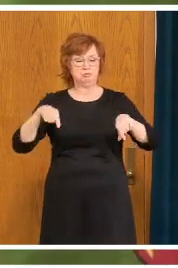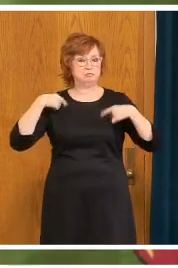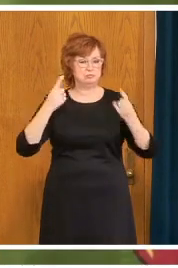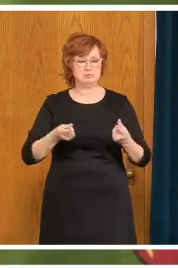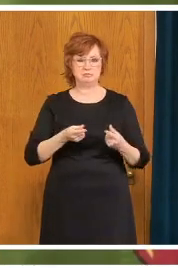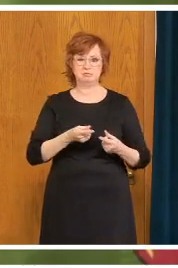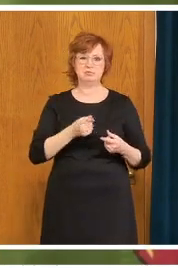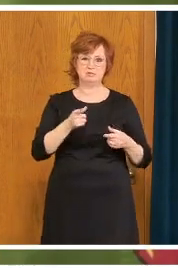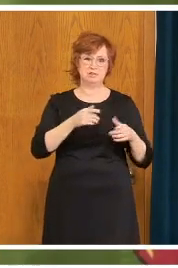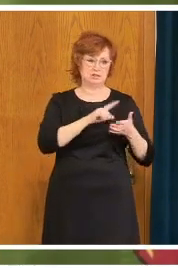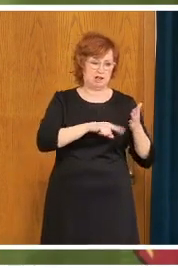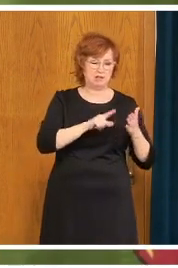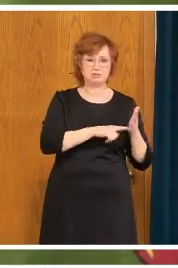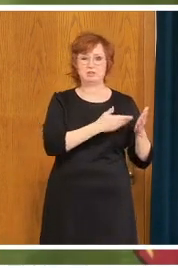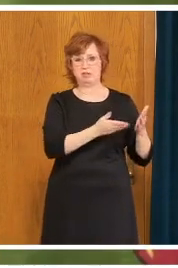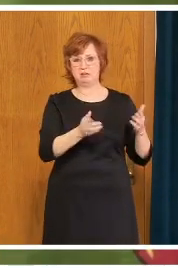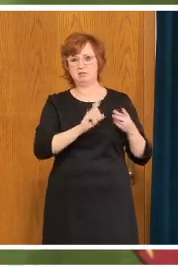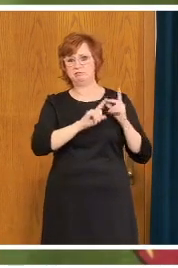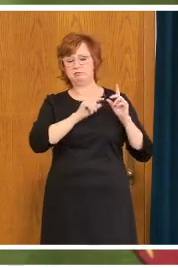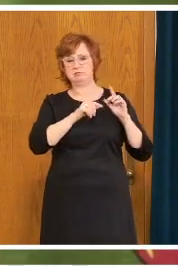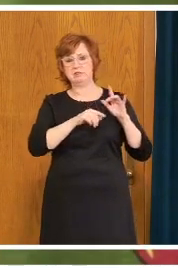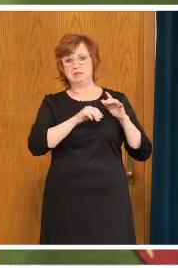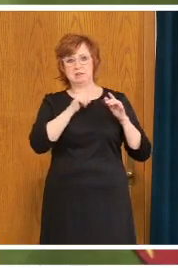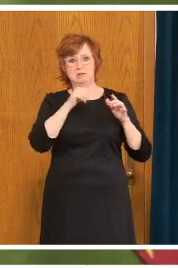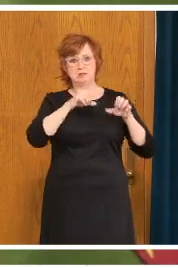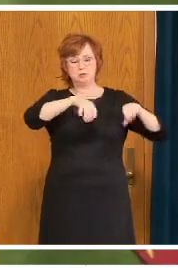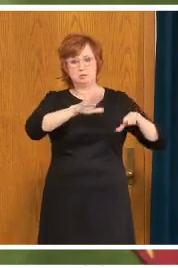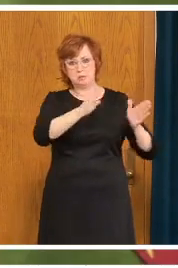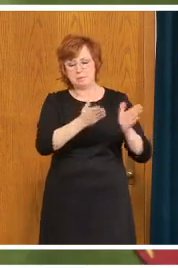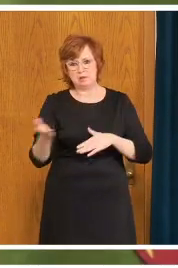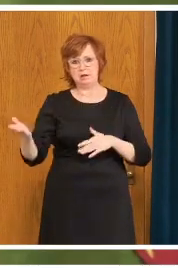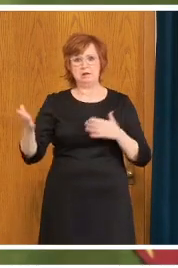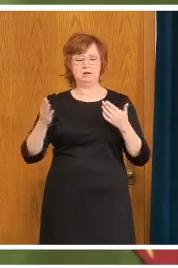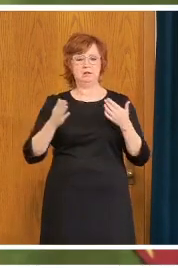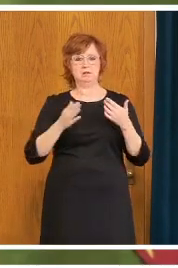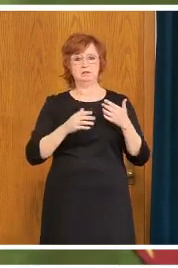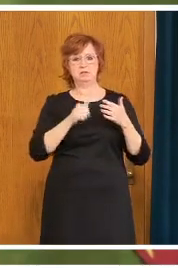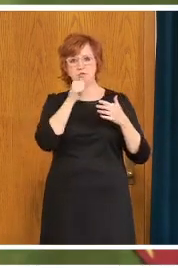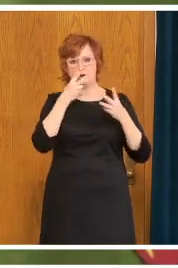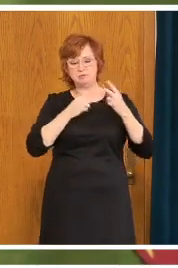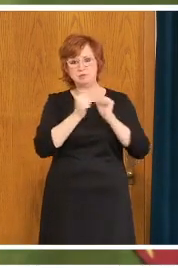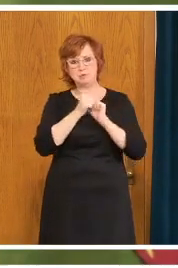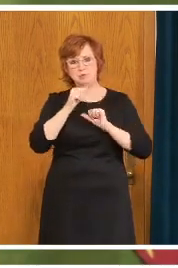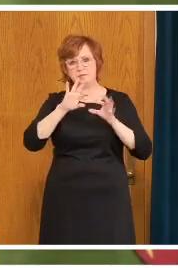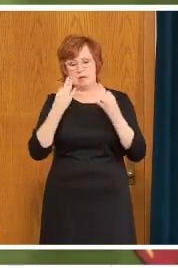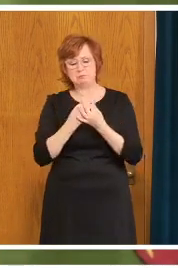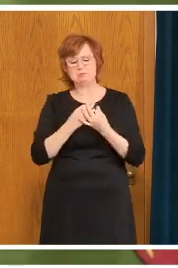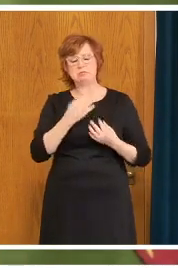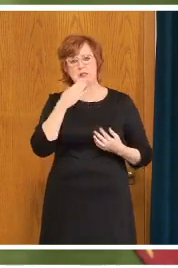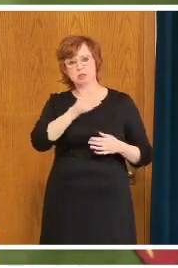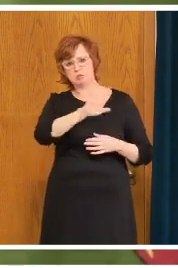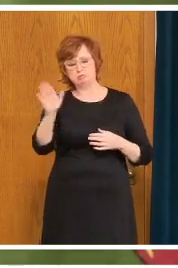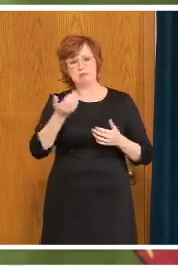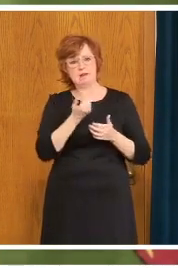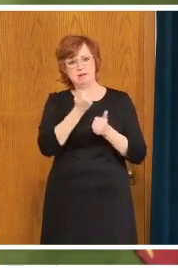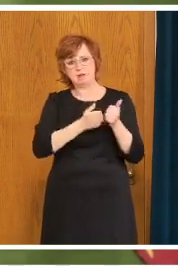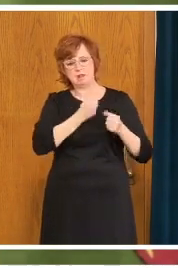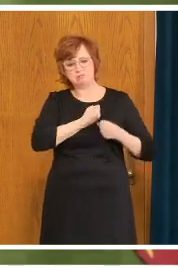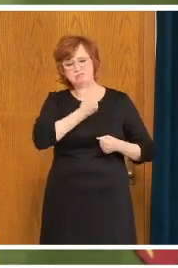make. Thank you to everyone who has taken the time to get their shot. And thank you to everyone who is